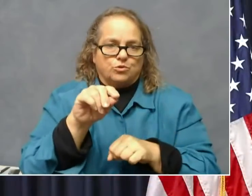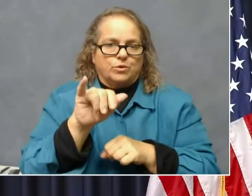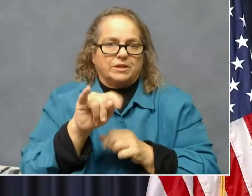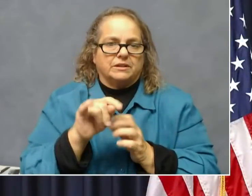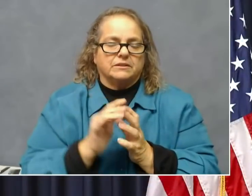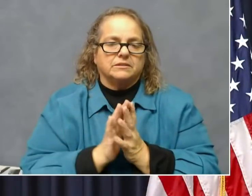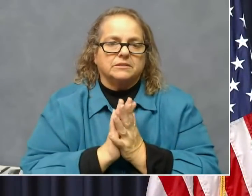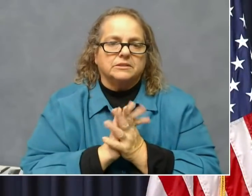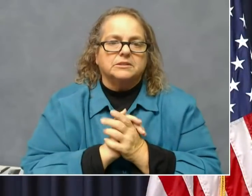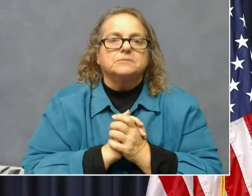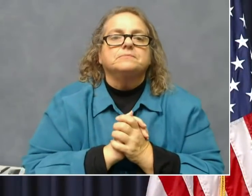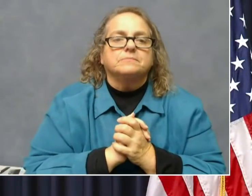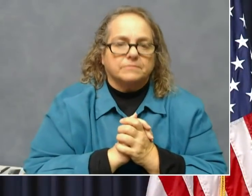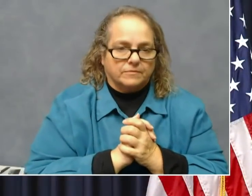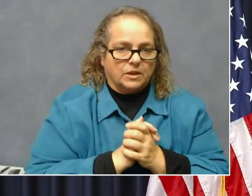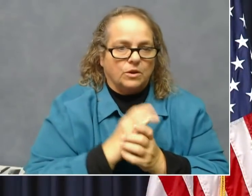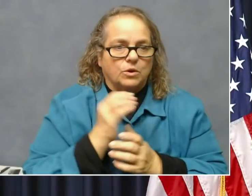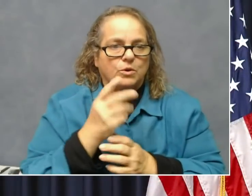Thank you,